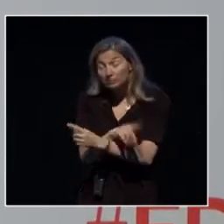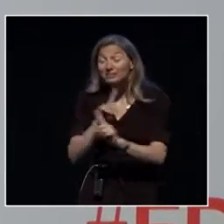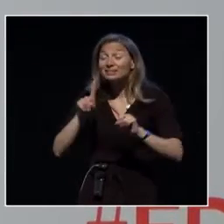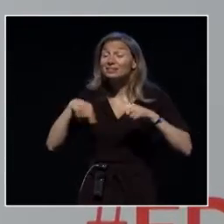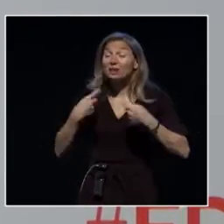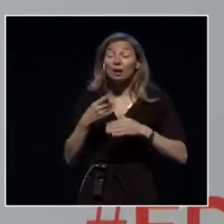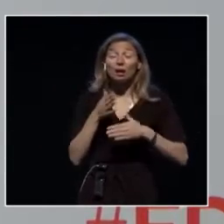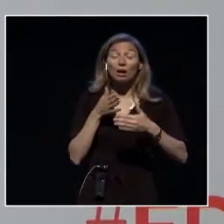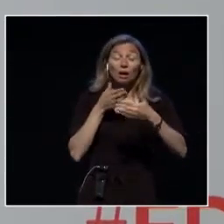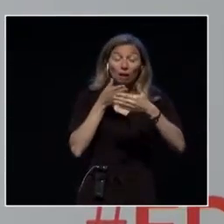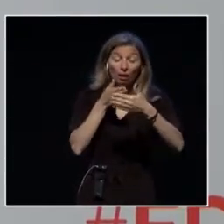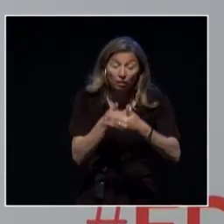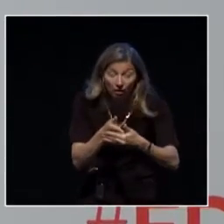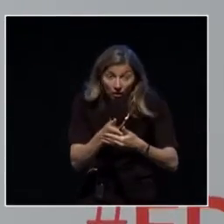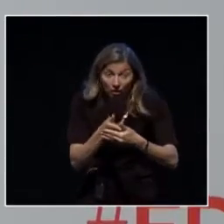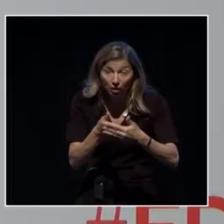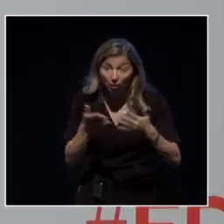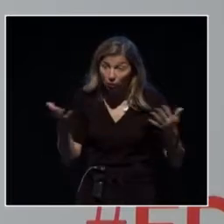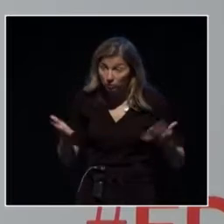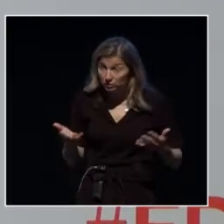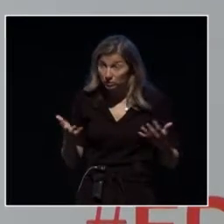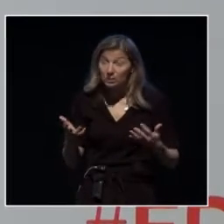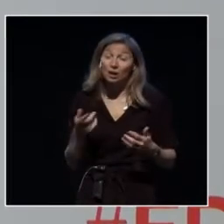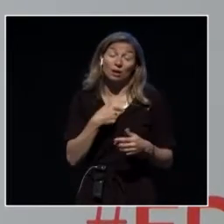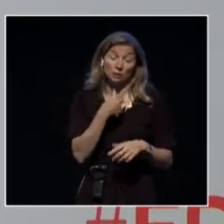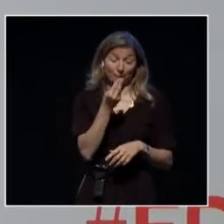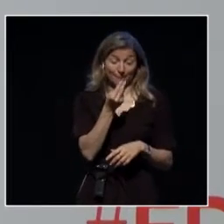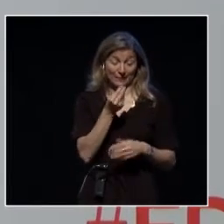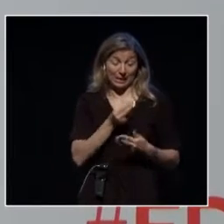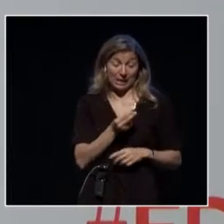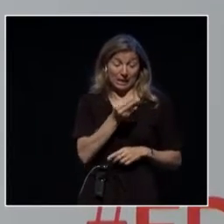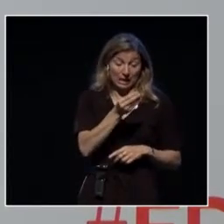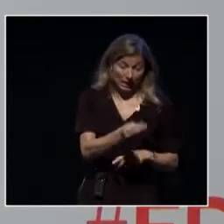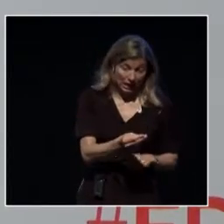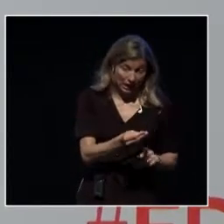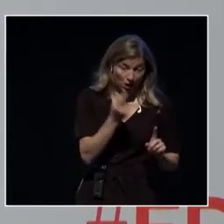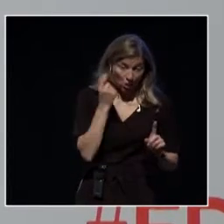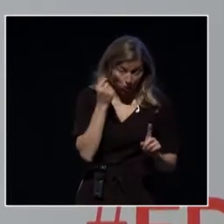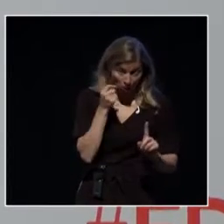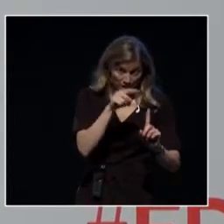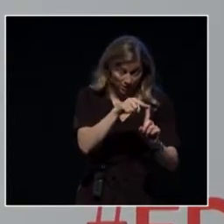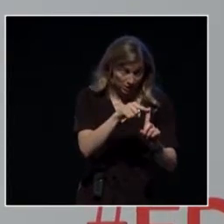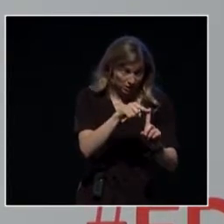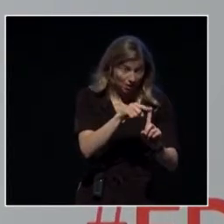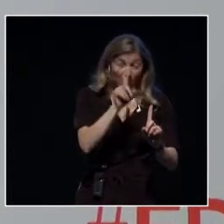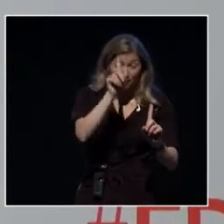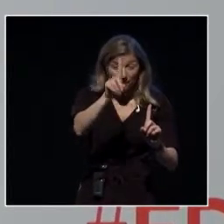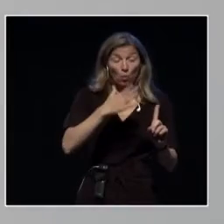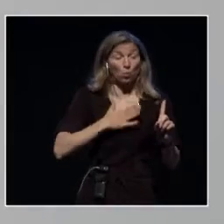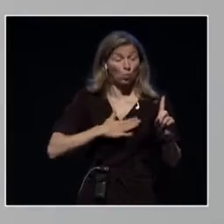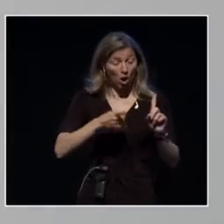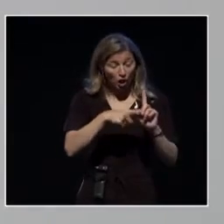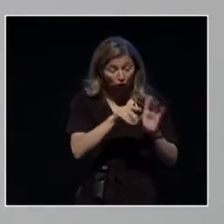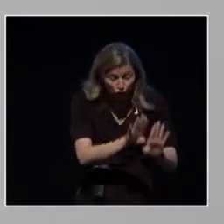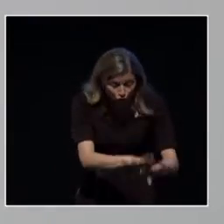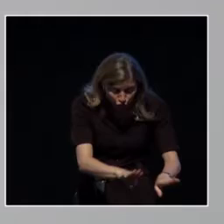because I want, not only we're lending money to women, we wanted to make sure their children, every